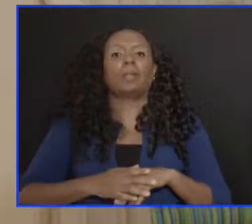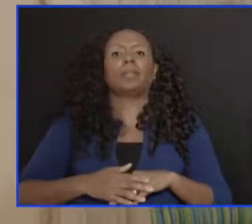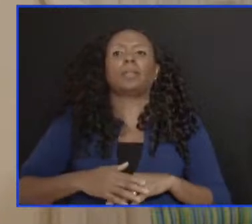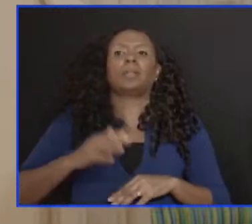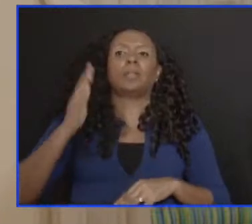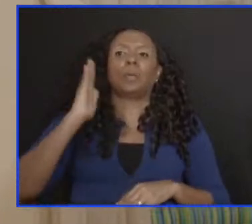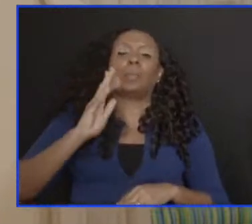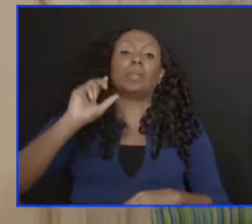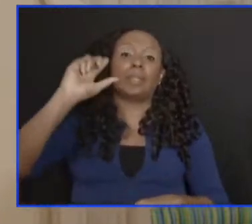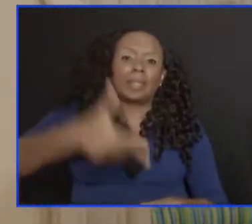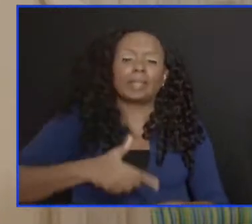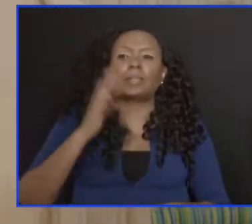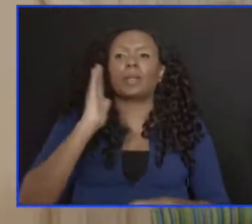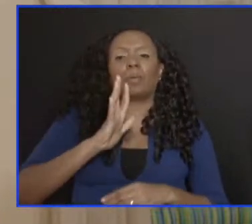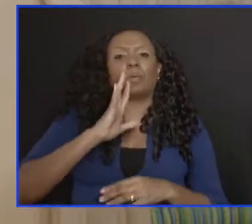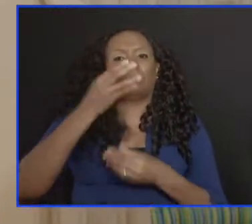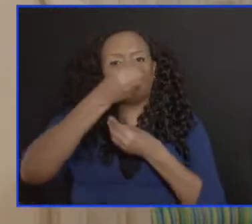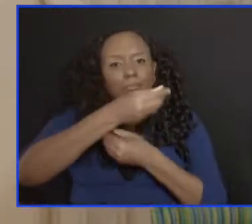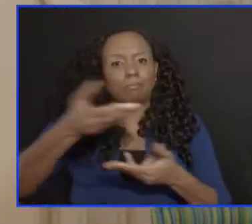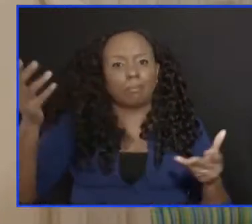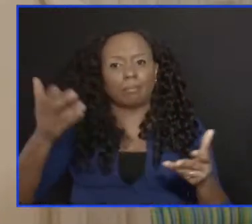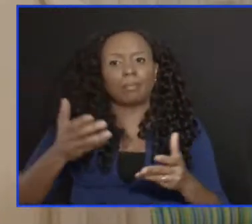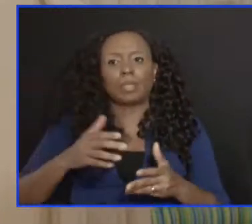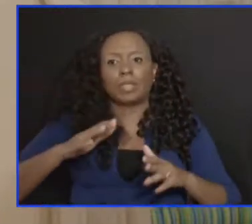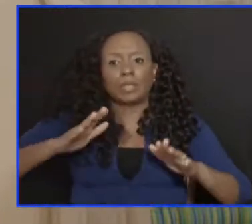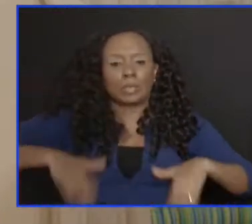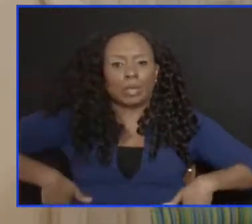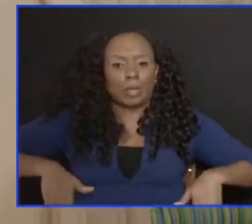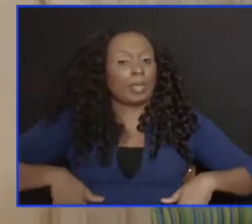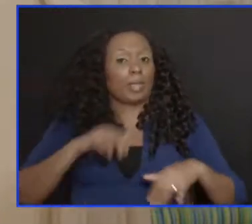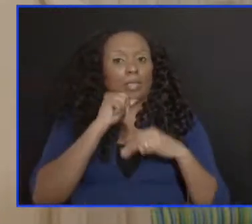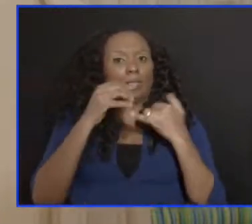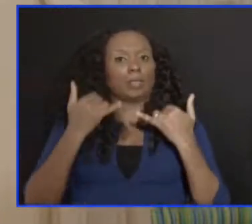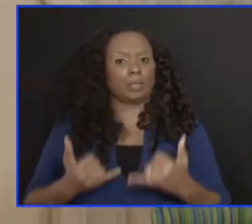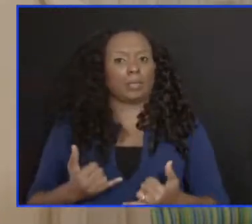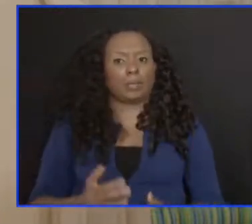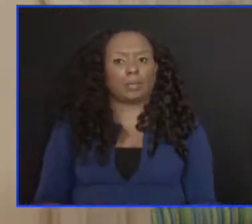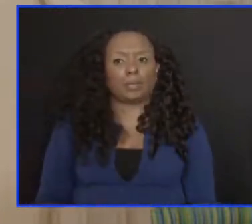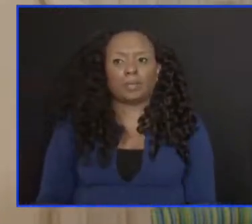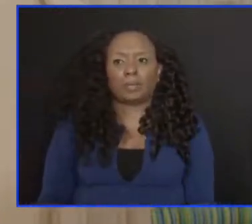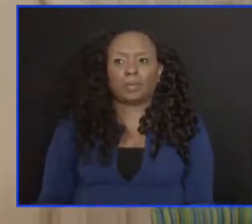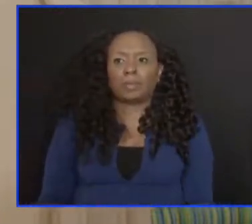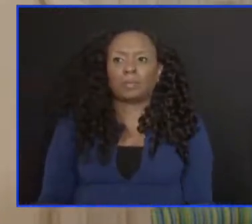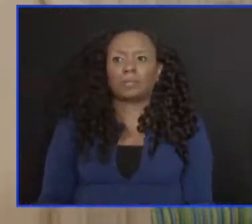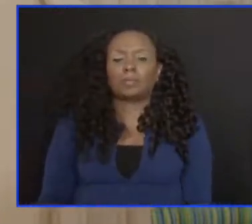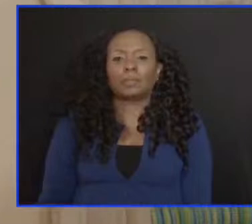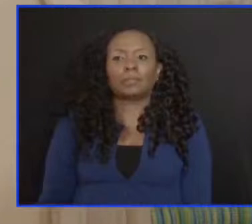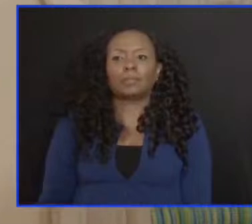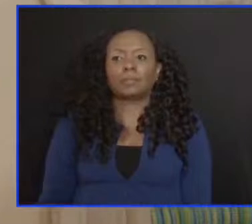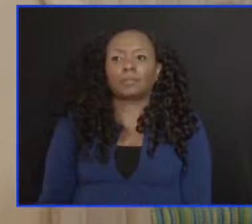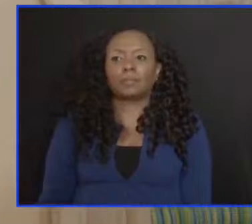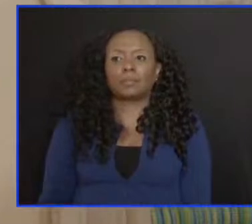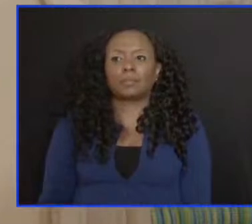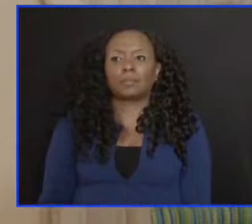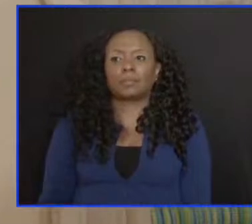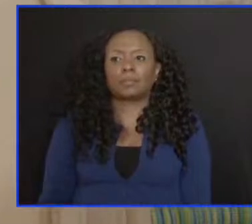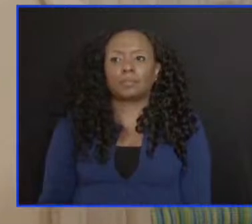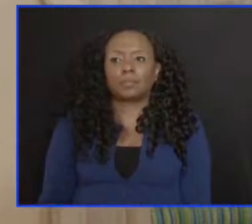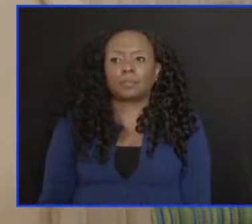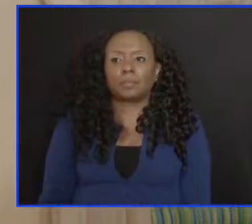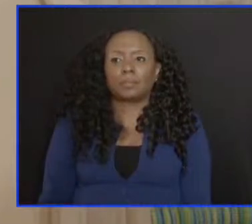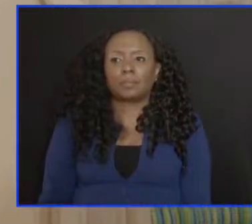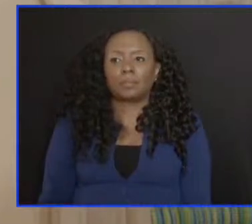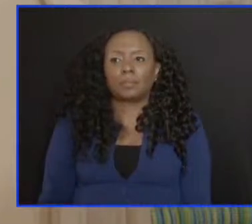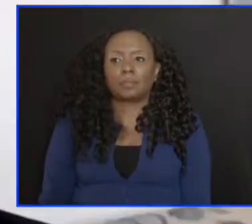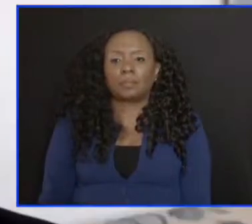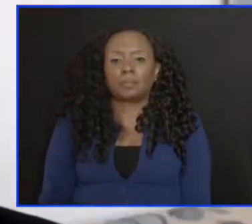that will be dealt with accordingly. That is not being dealt with in this press conference. Let's take one